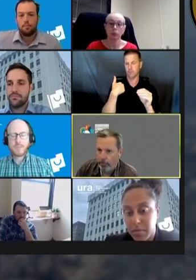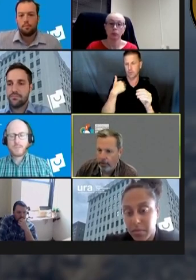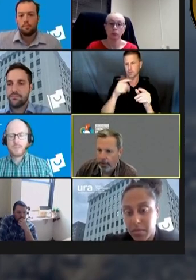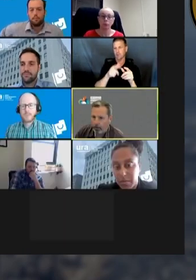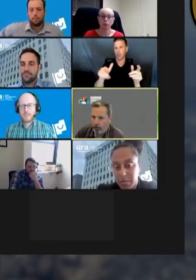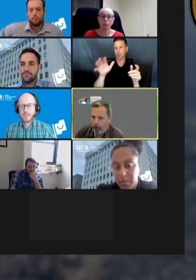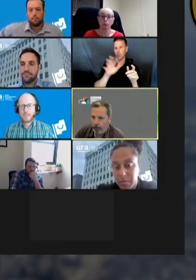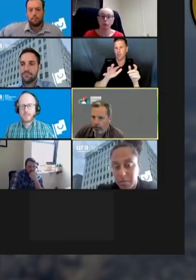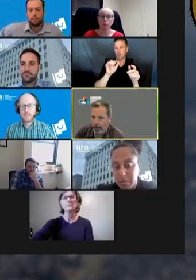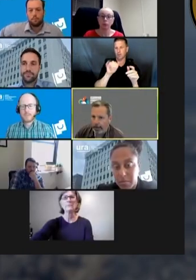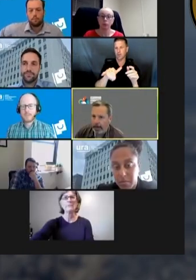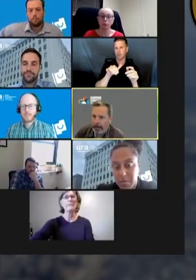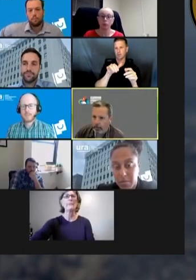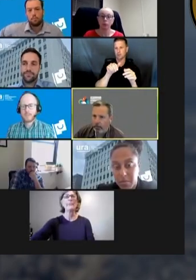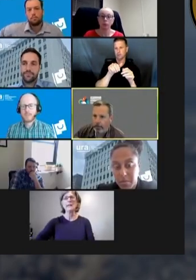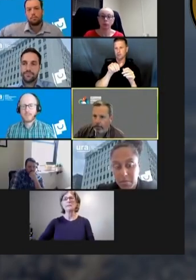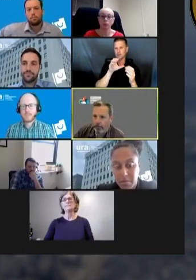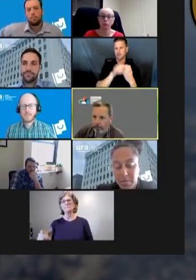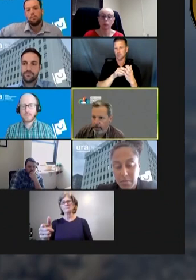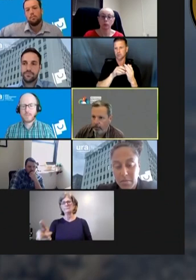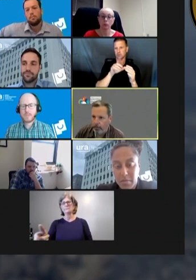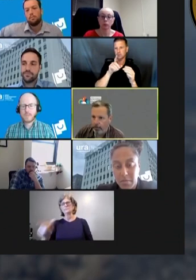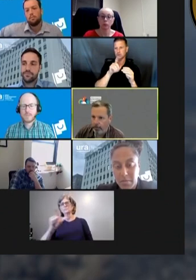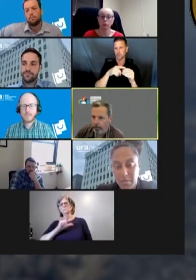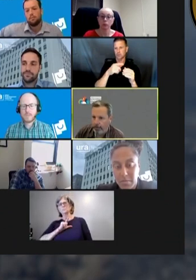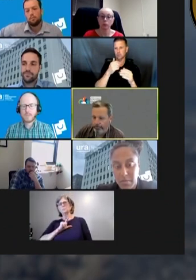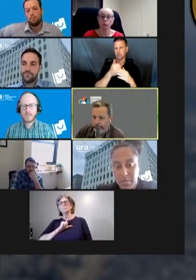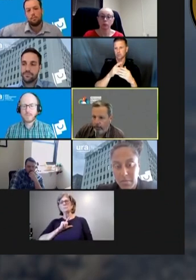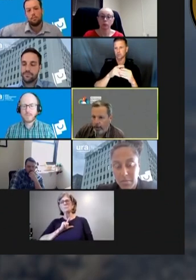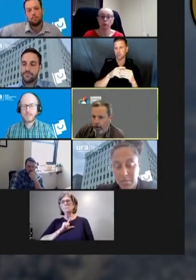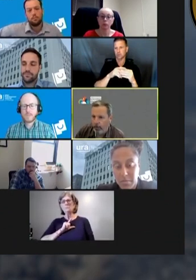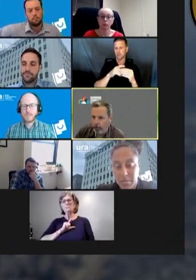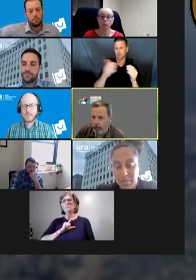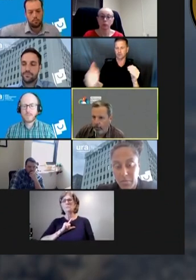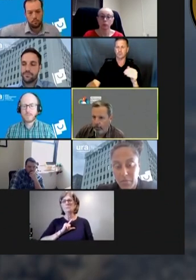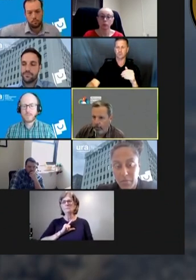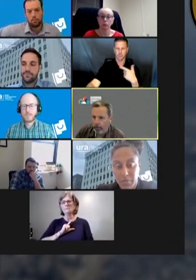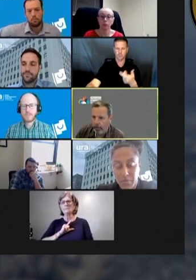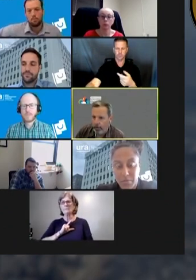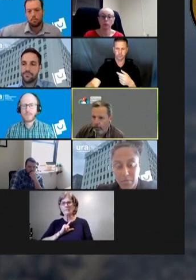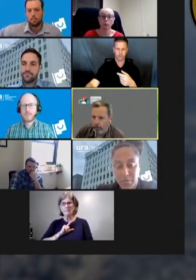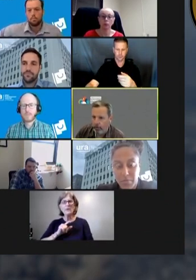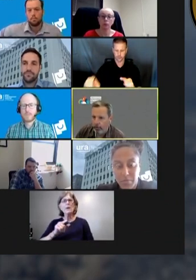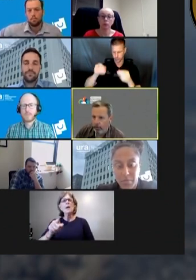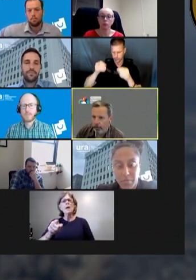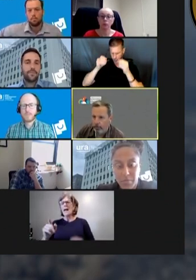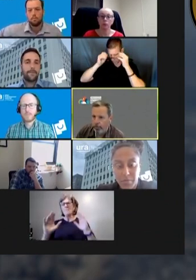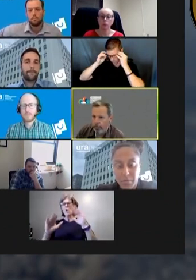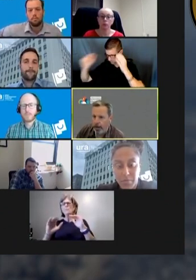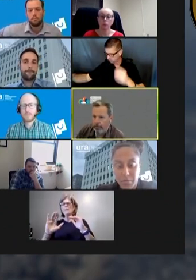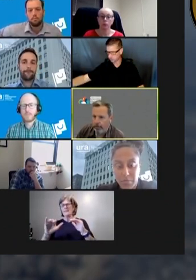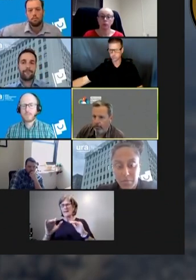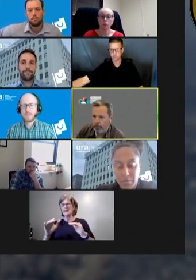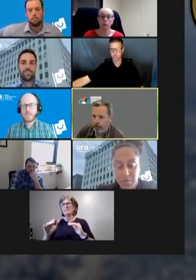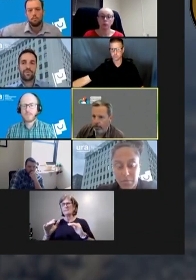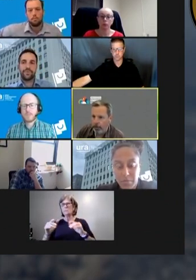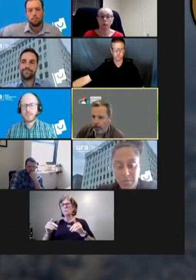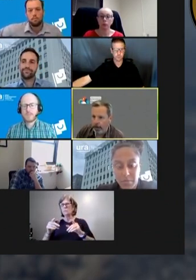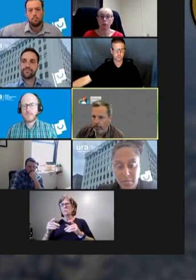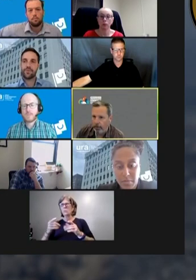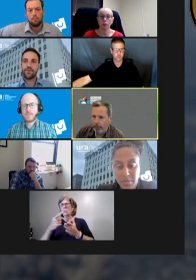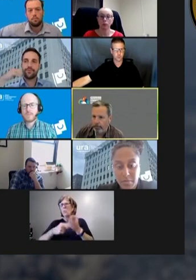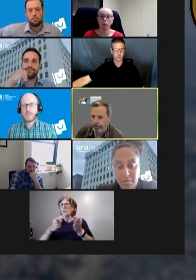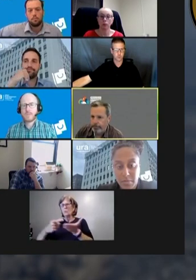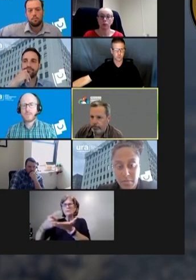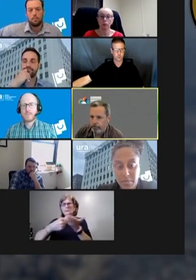that particular section that enables the stuff that you see. You know, we know that there's those sorts of plots and buildings that are